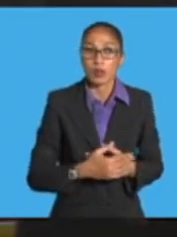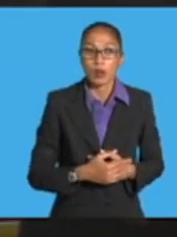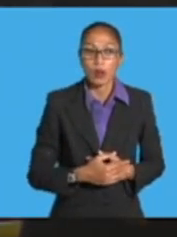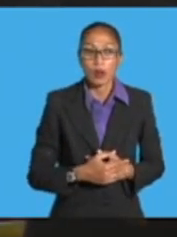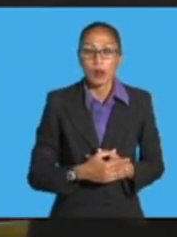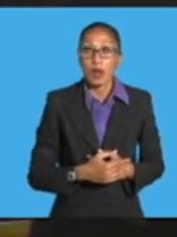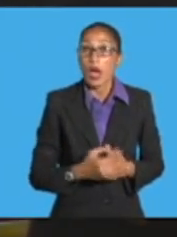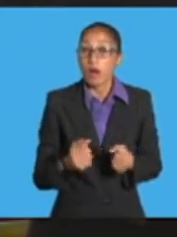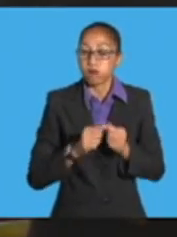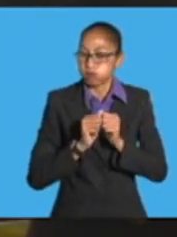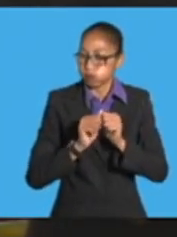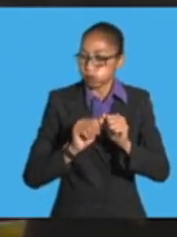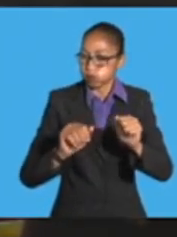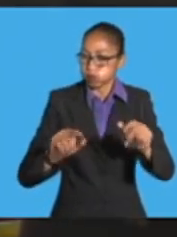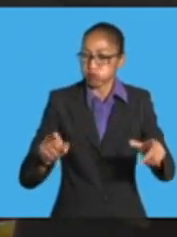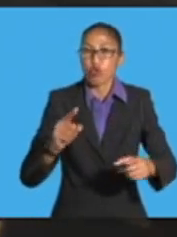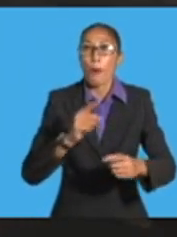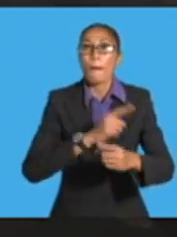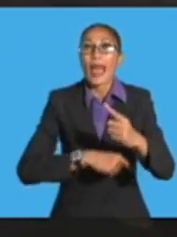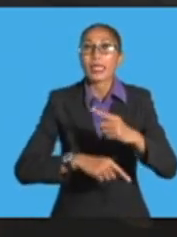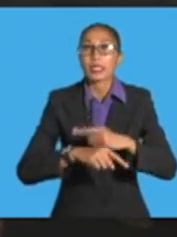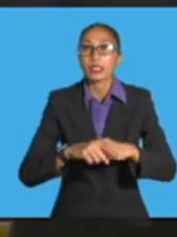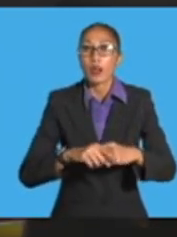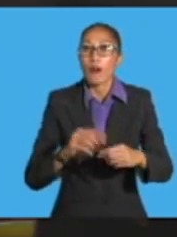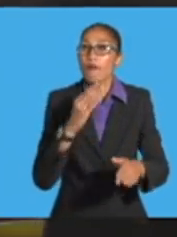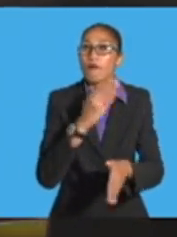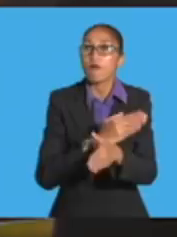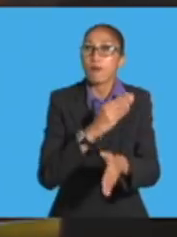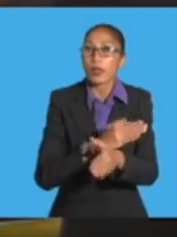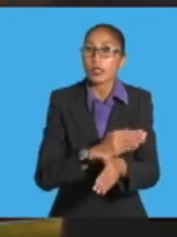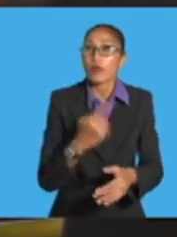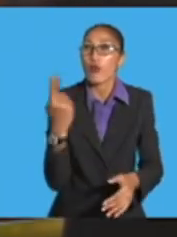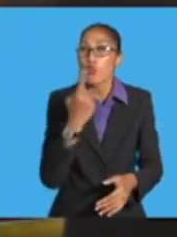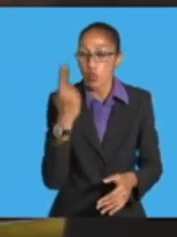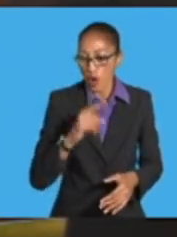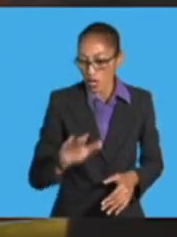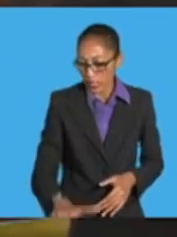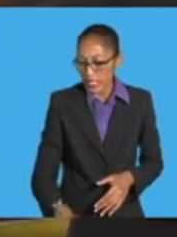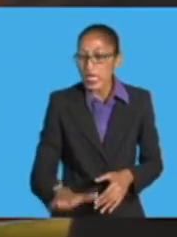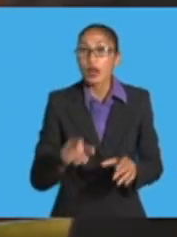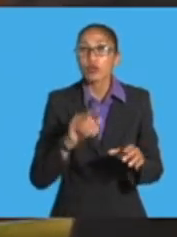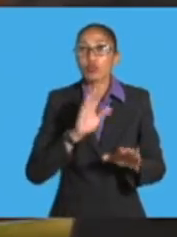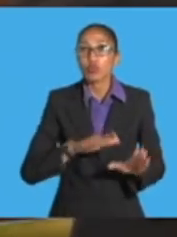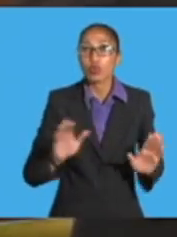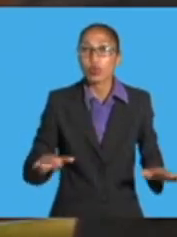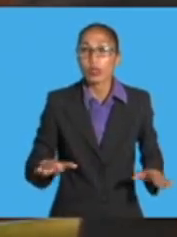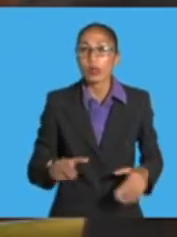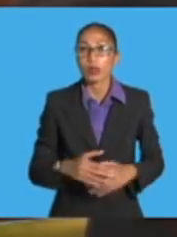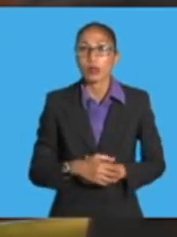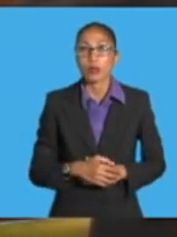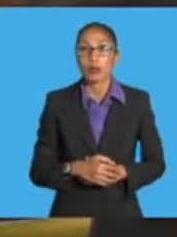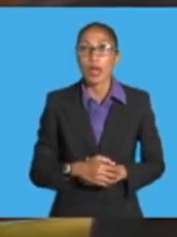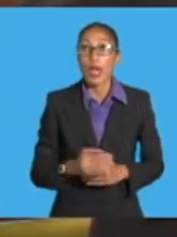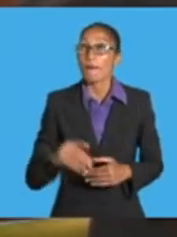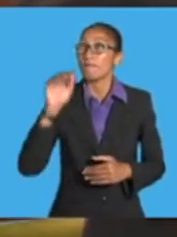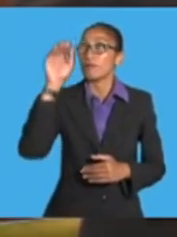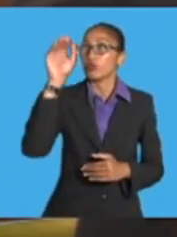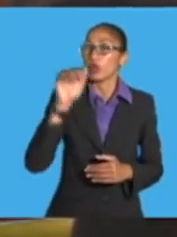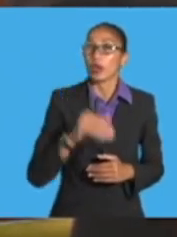presents a complex but important function in the lives of our young children with a major impact on our current and future